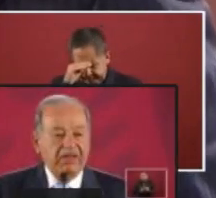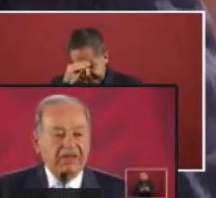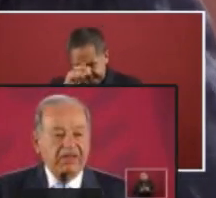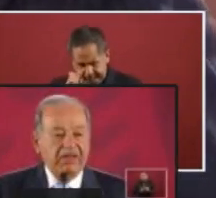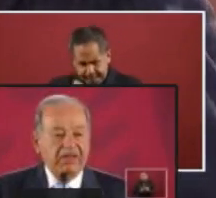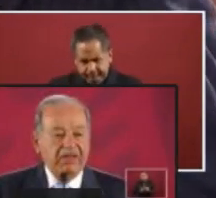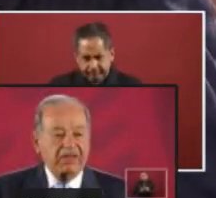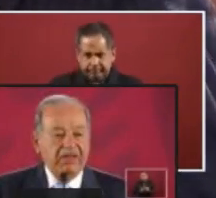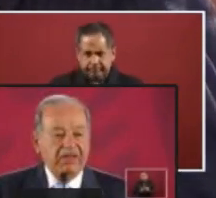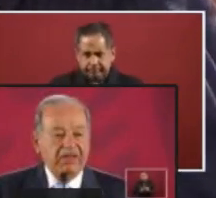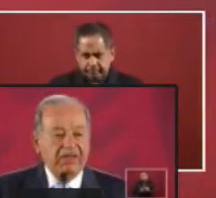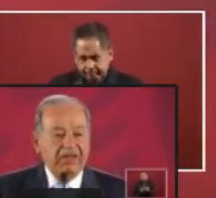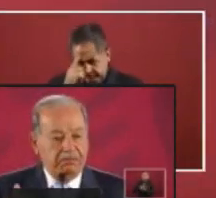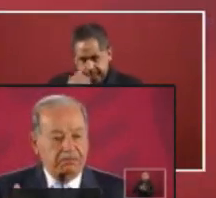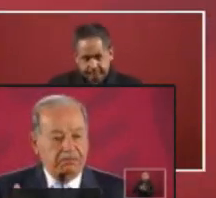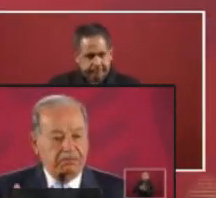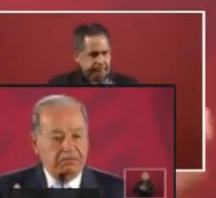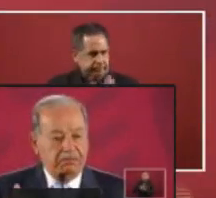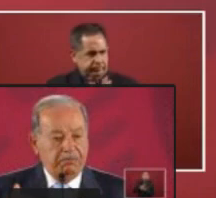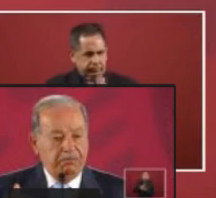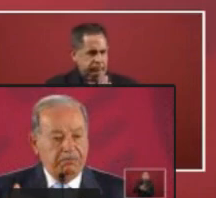when we consider